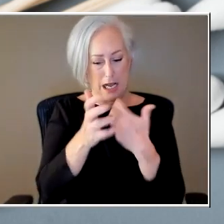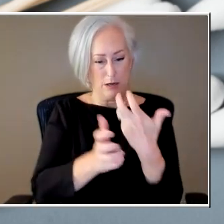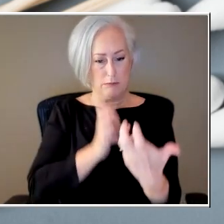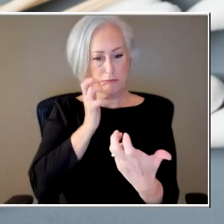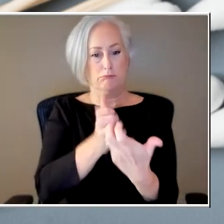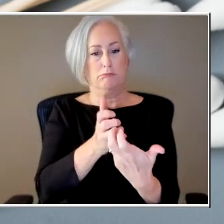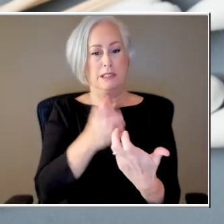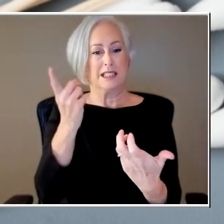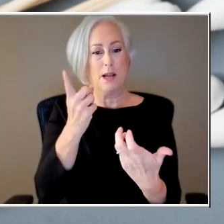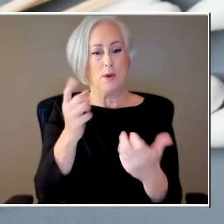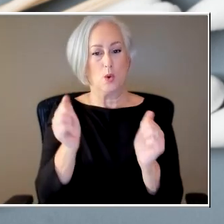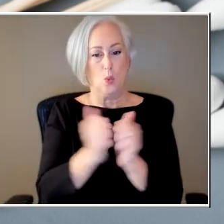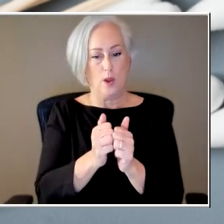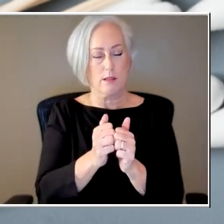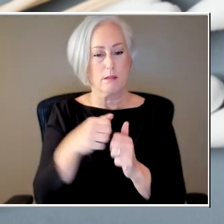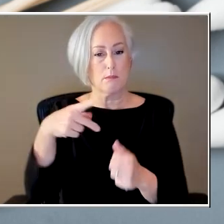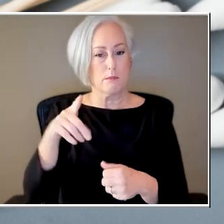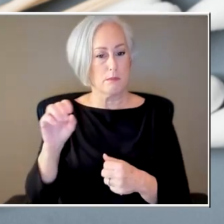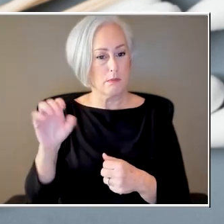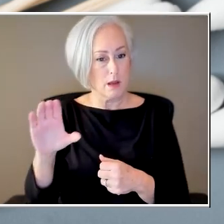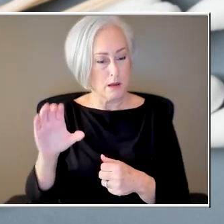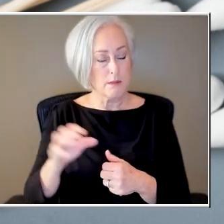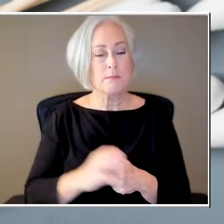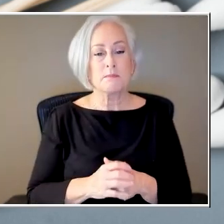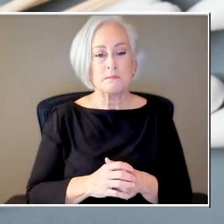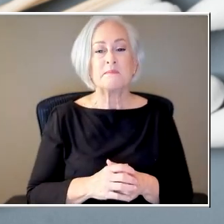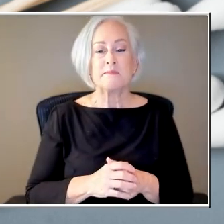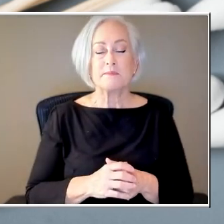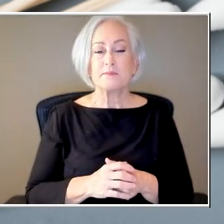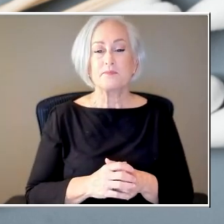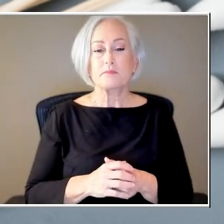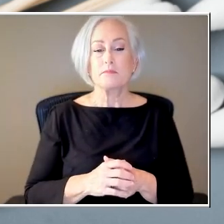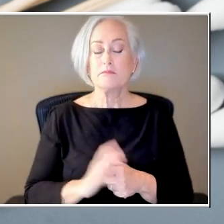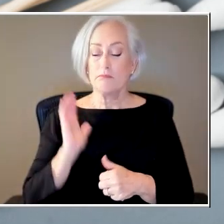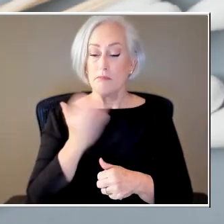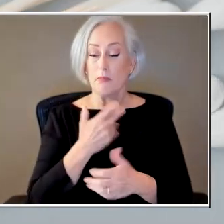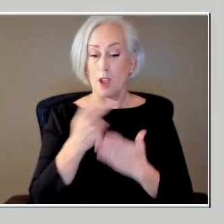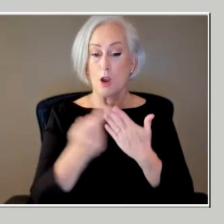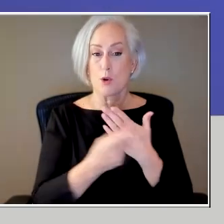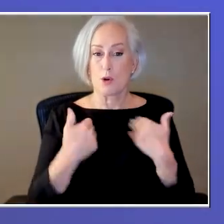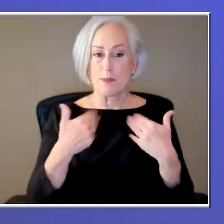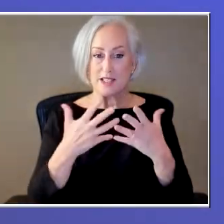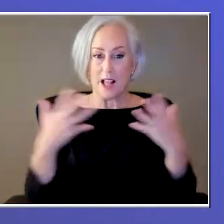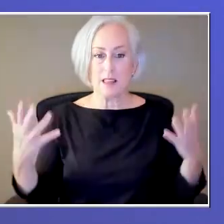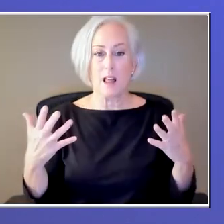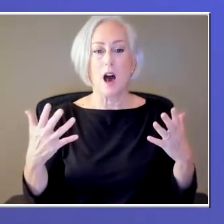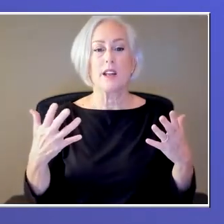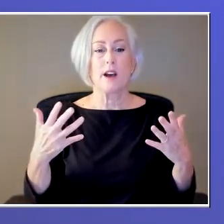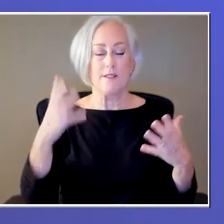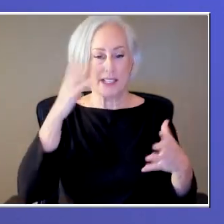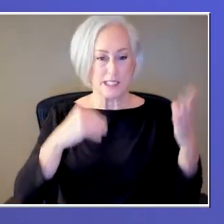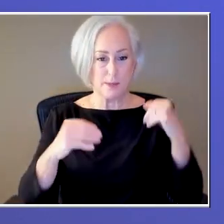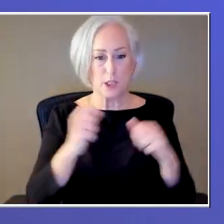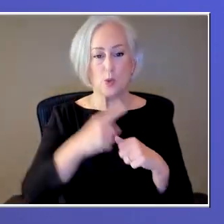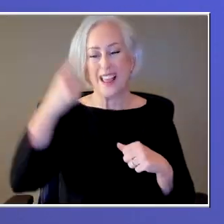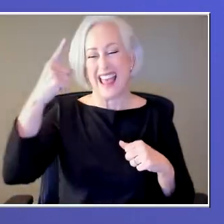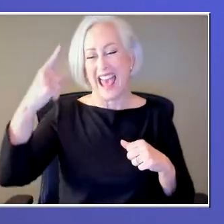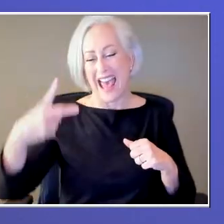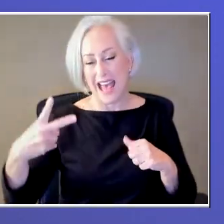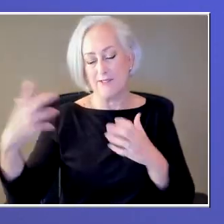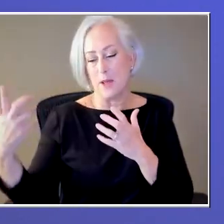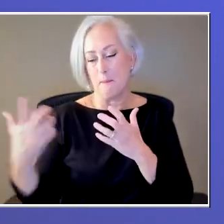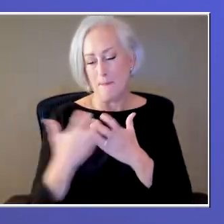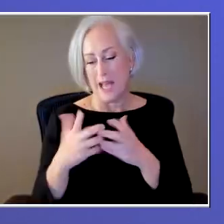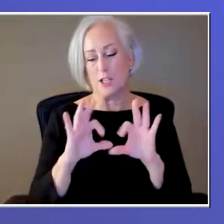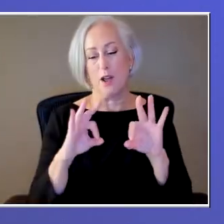Mm-hmm. Well, first of all, I'll say our program has a lot of experience with half-match family member transplants, so we've always kind of got